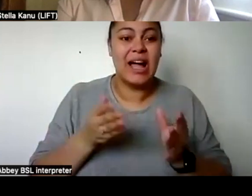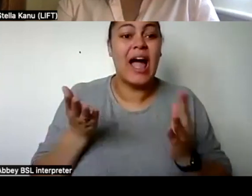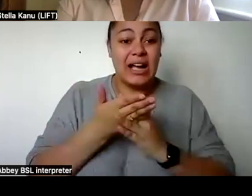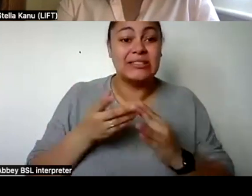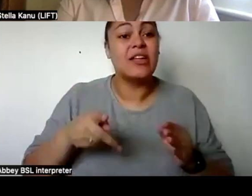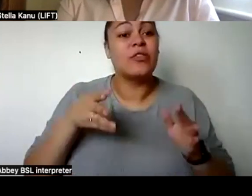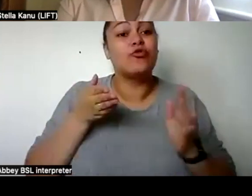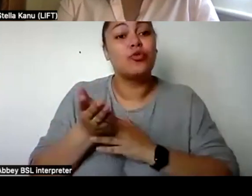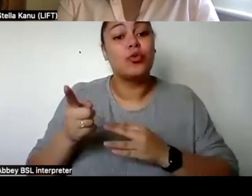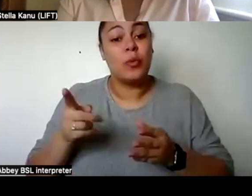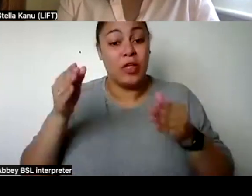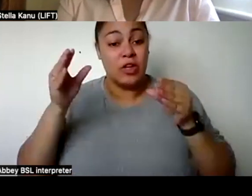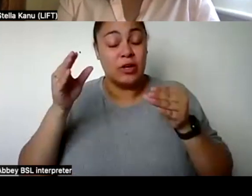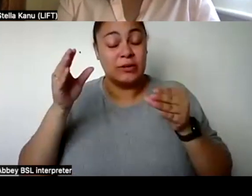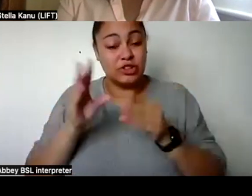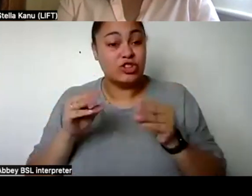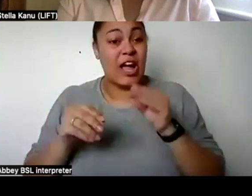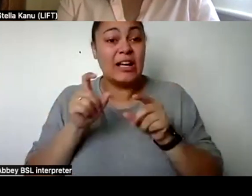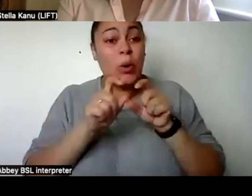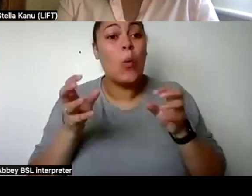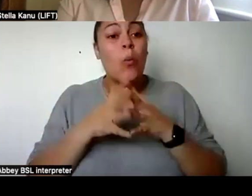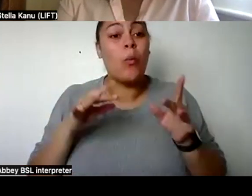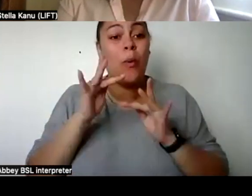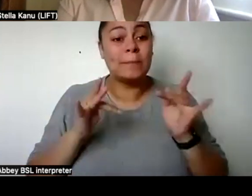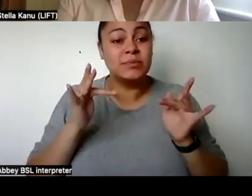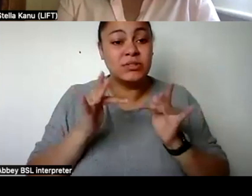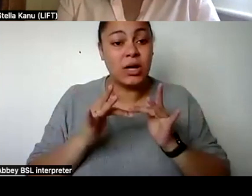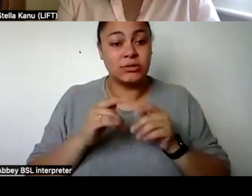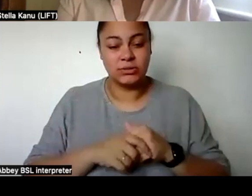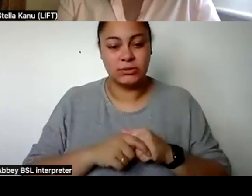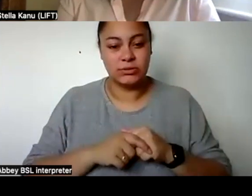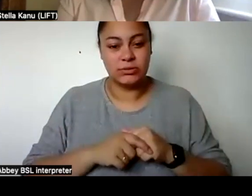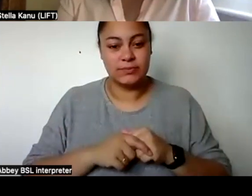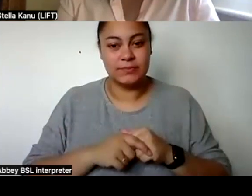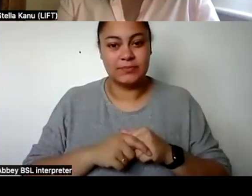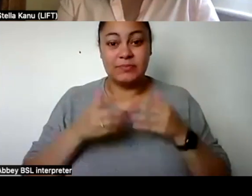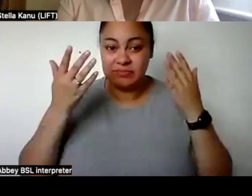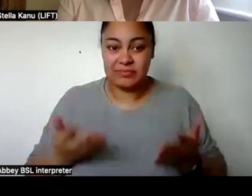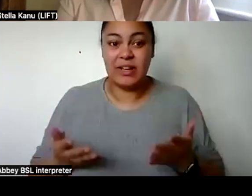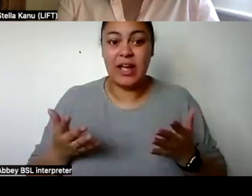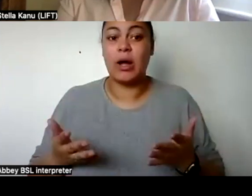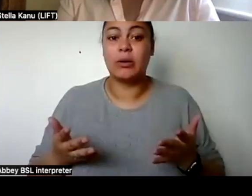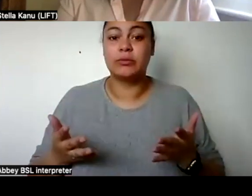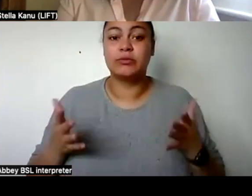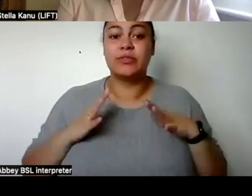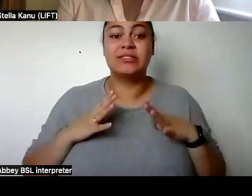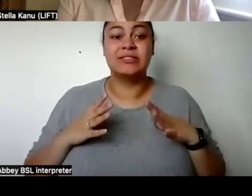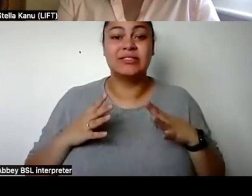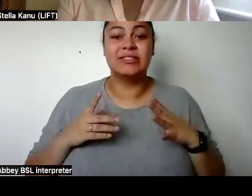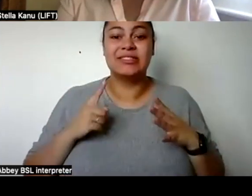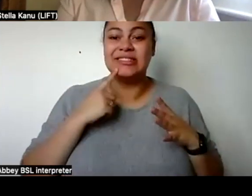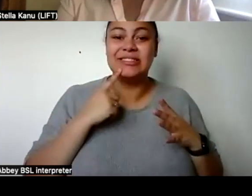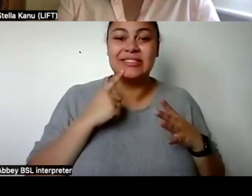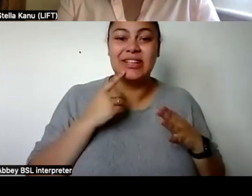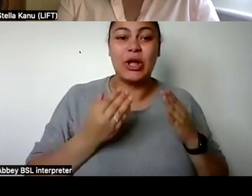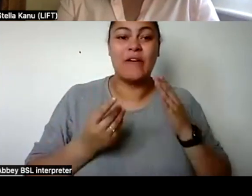pop the link to that in the chat. So, having described that bit, I am now delighted to introduce the speakers who will